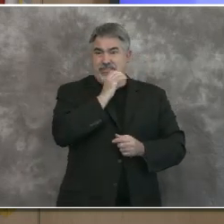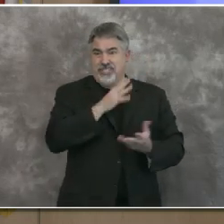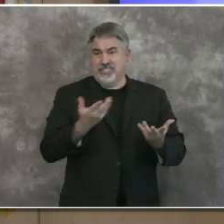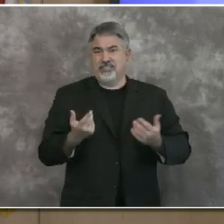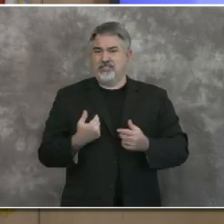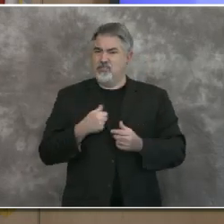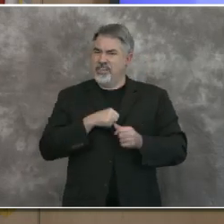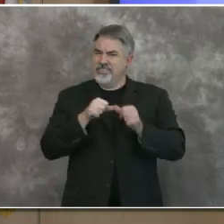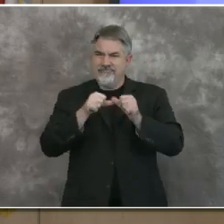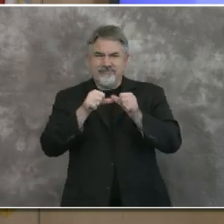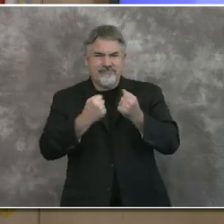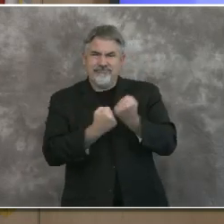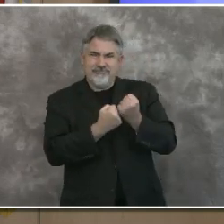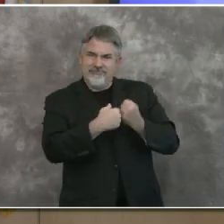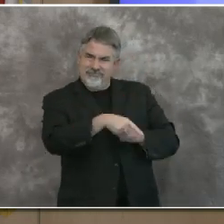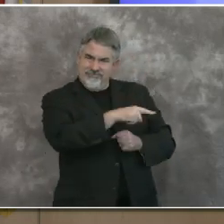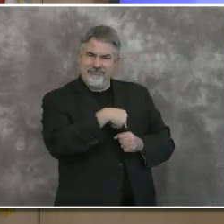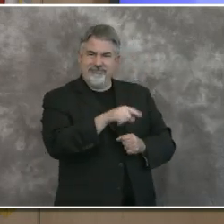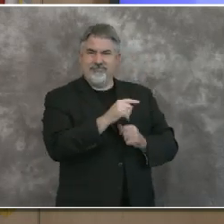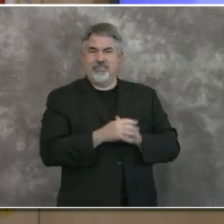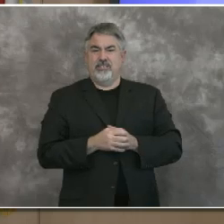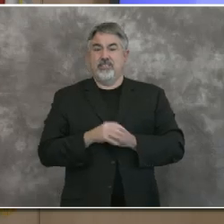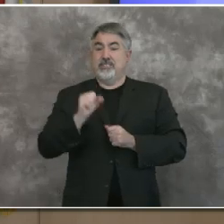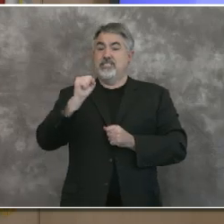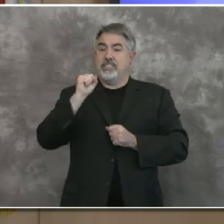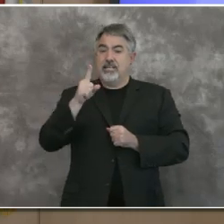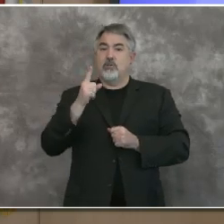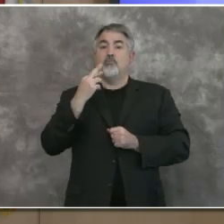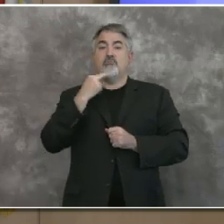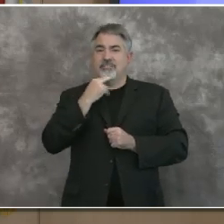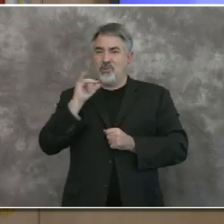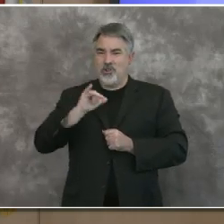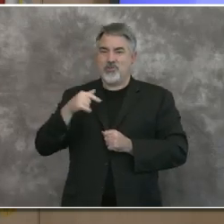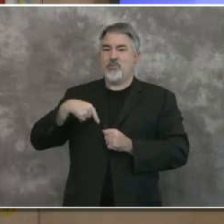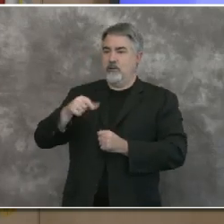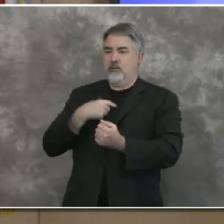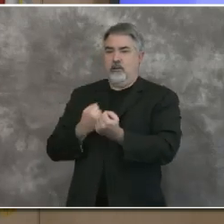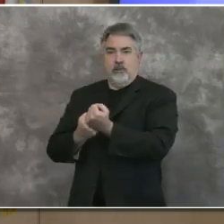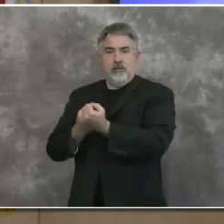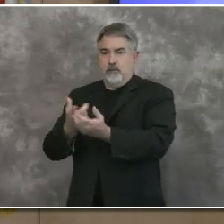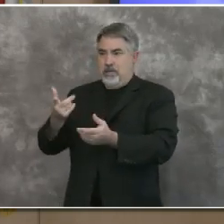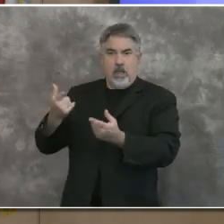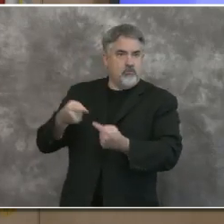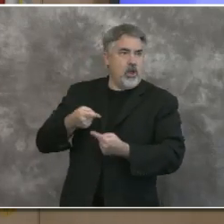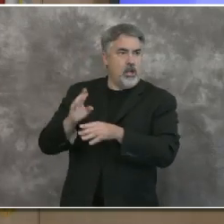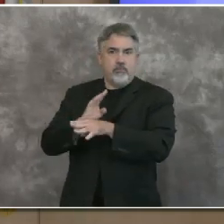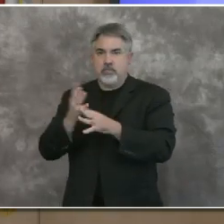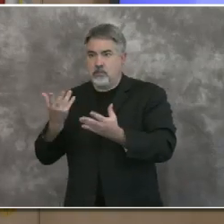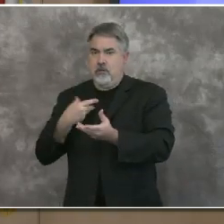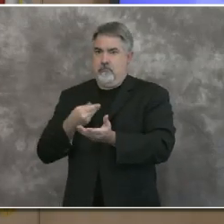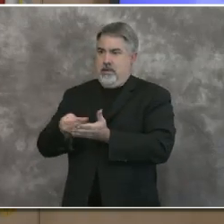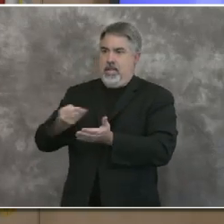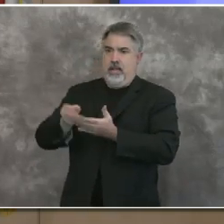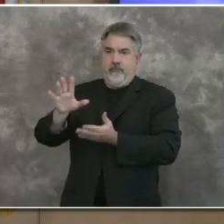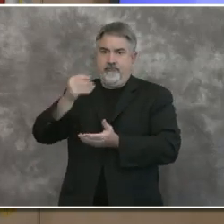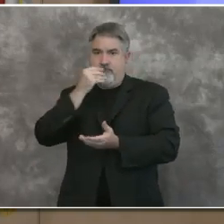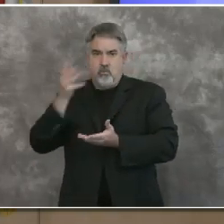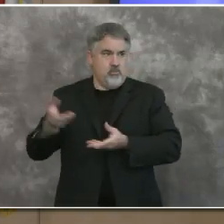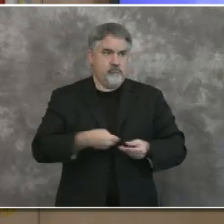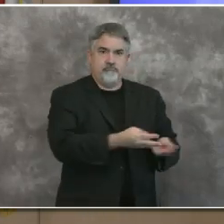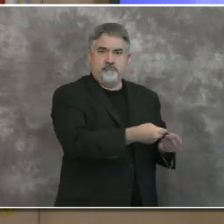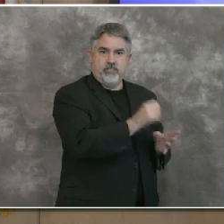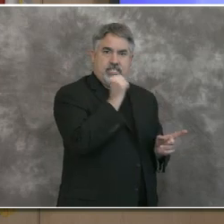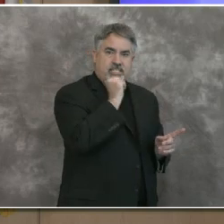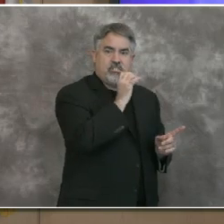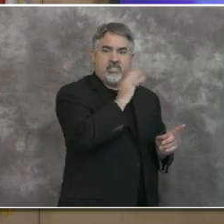our San Diego County restaurants who are struggling during this difficult time. And so we're grateful to our restaurant partners, to our staff in Aging and